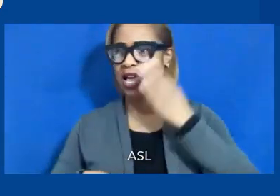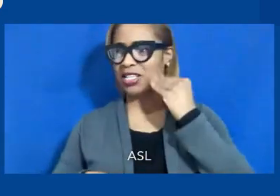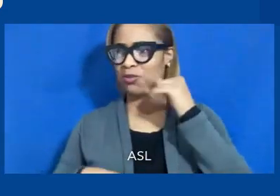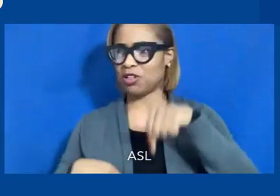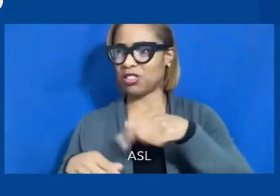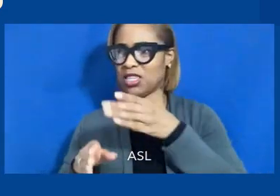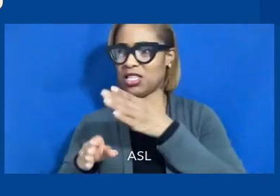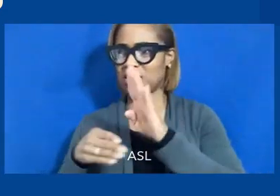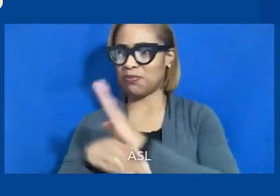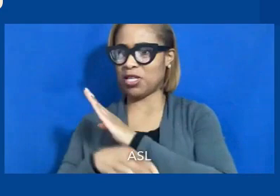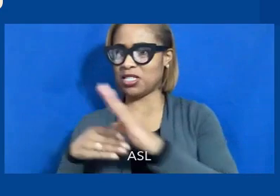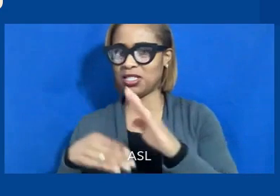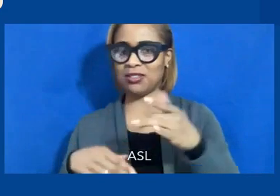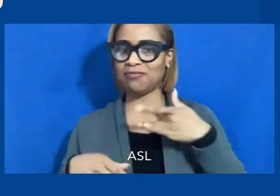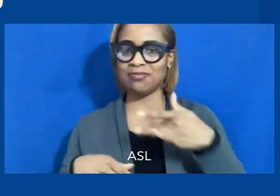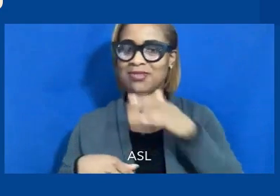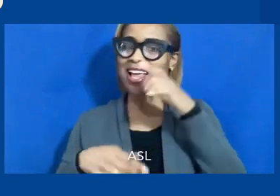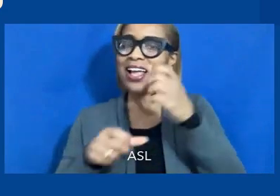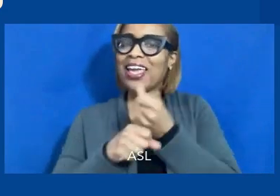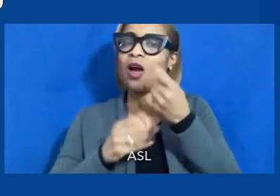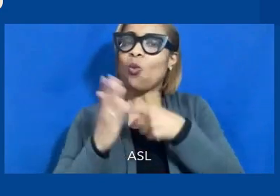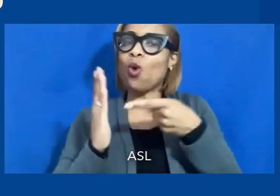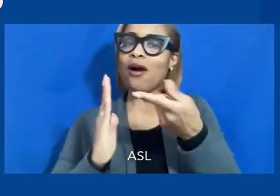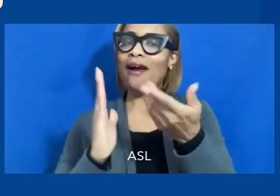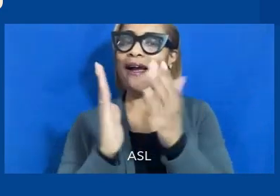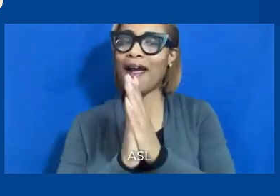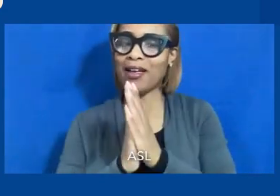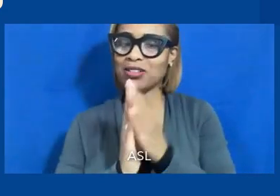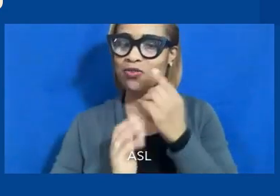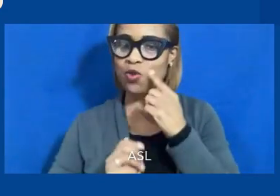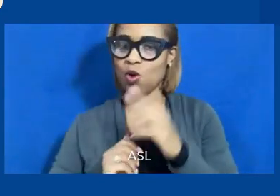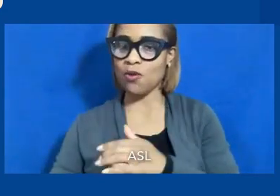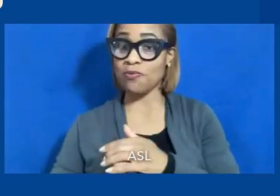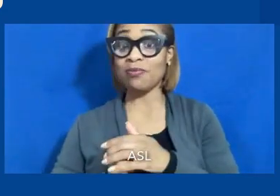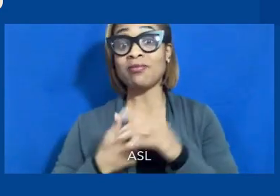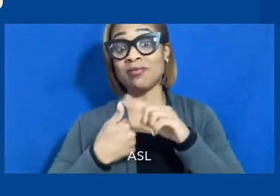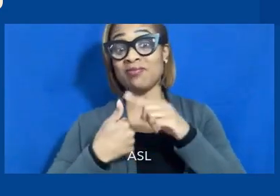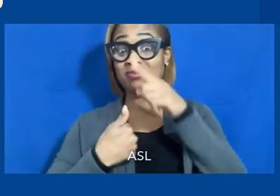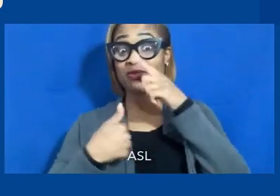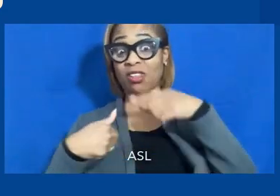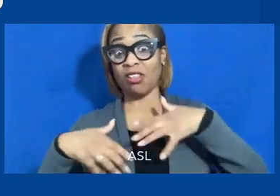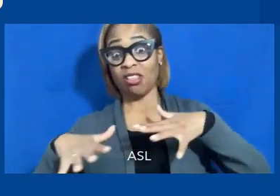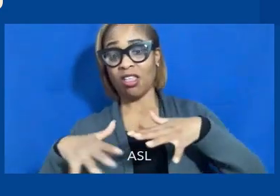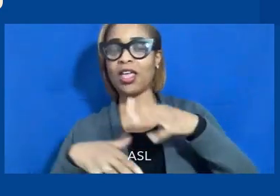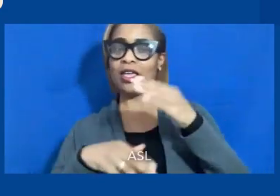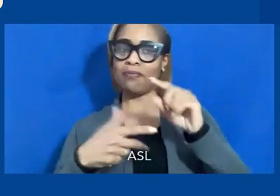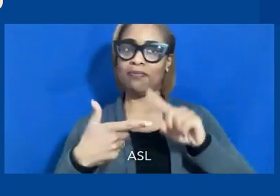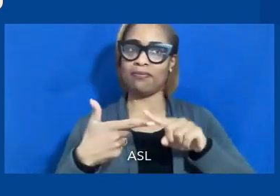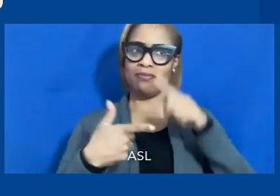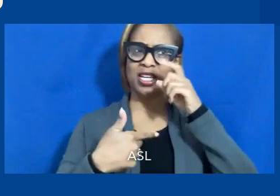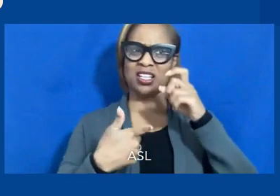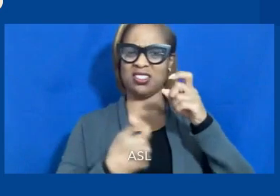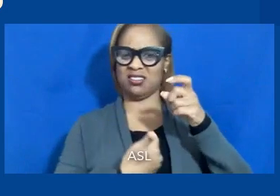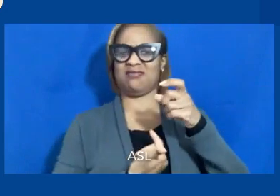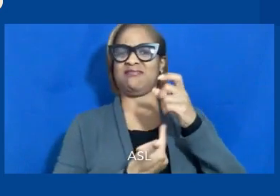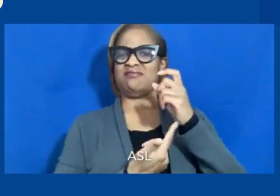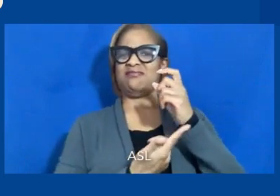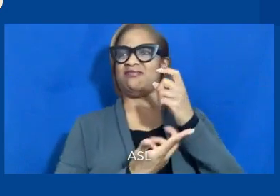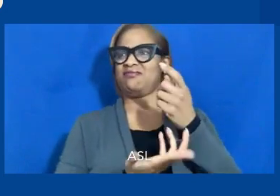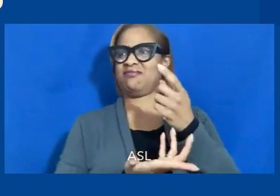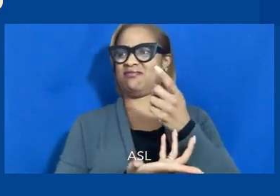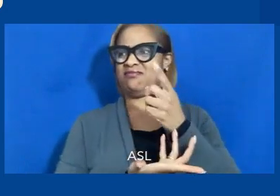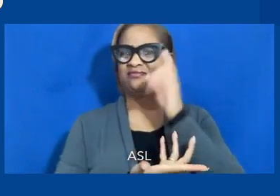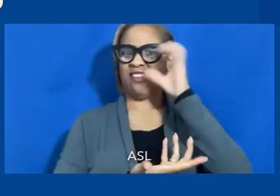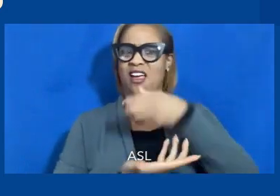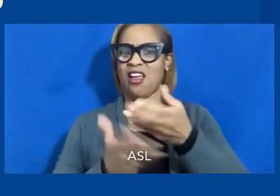don't usually get what you're asking for. A, it's nerve-wracking, and B, it's an outlying request. And so you have like